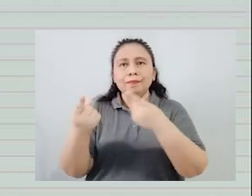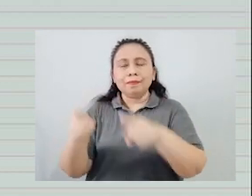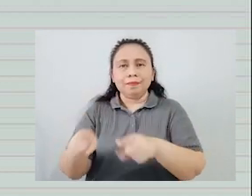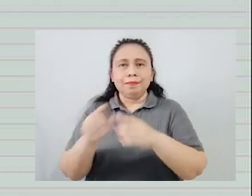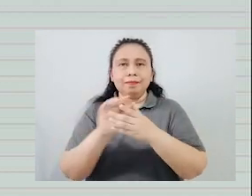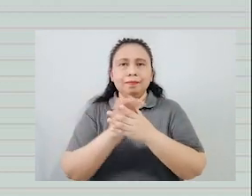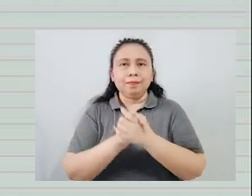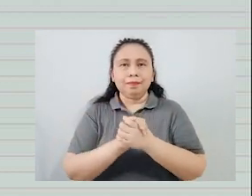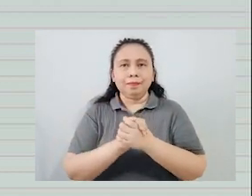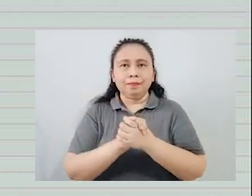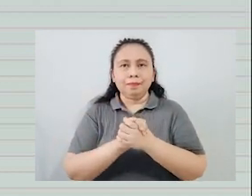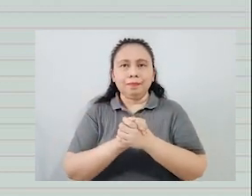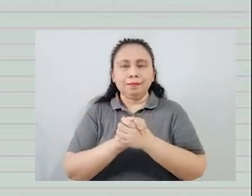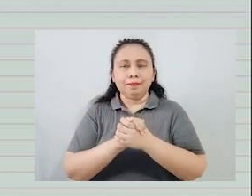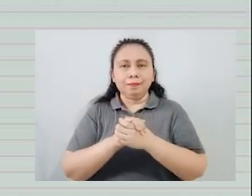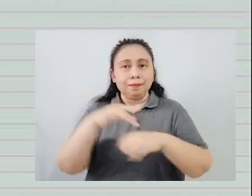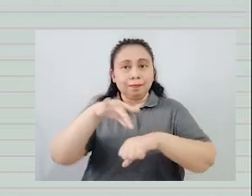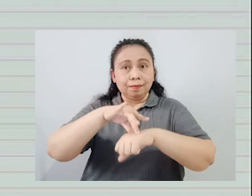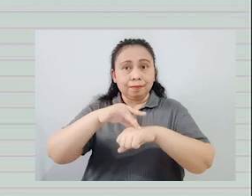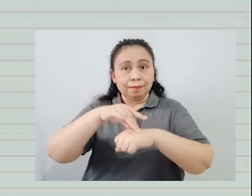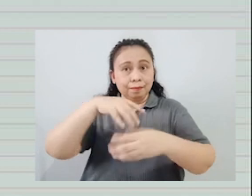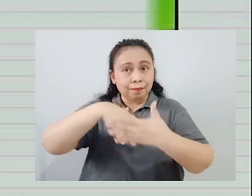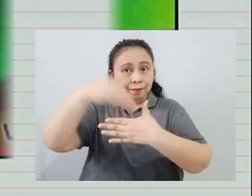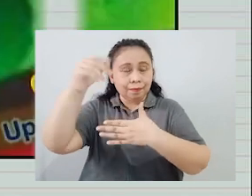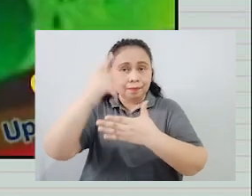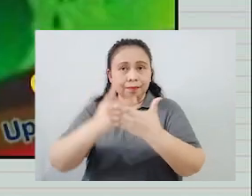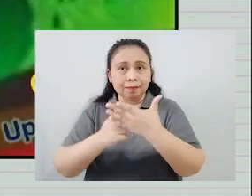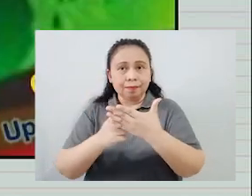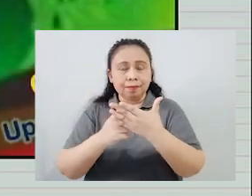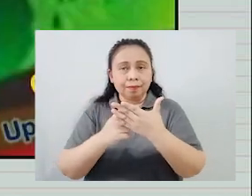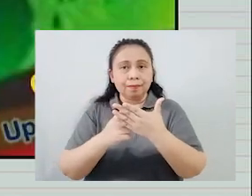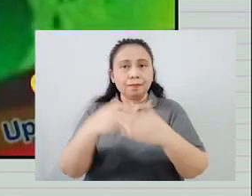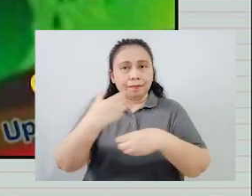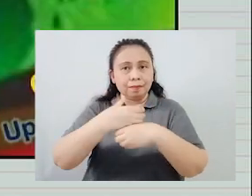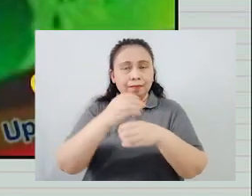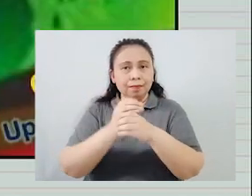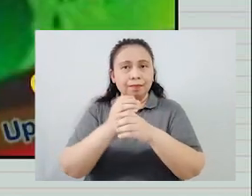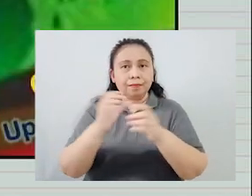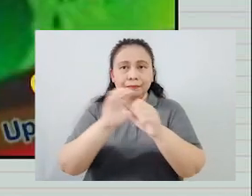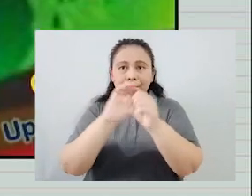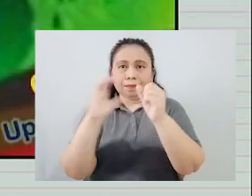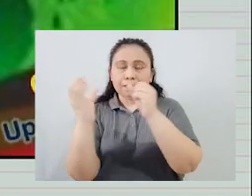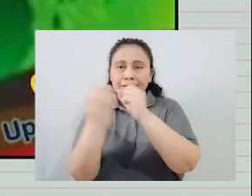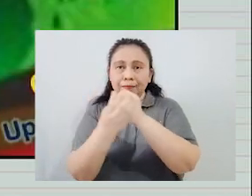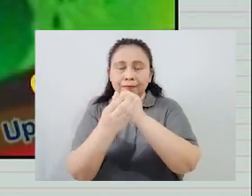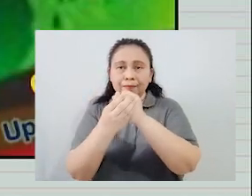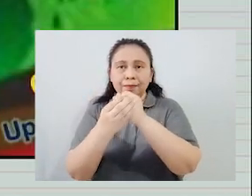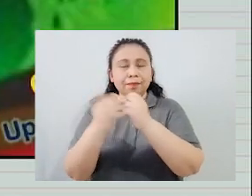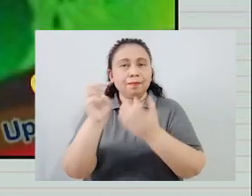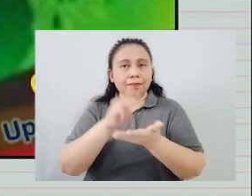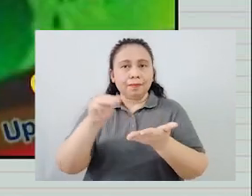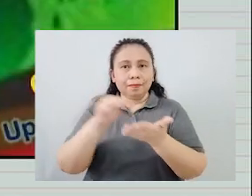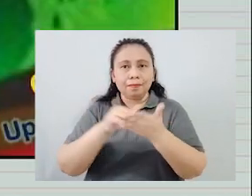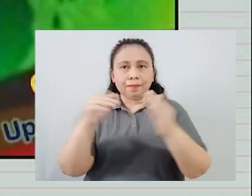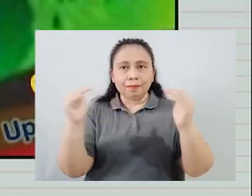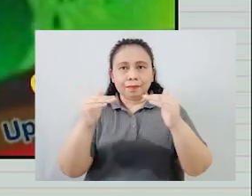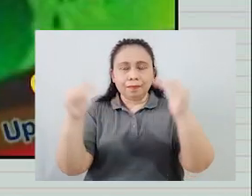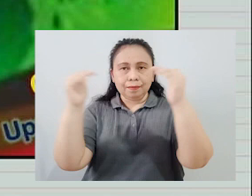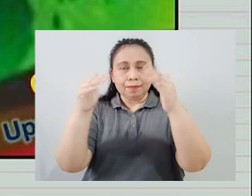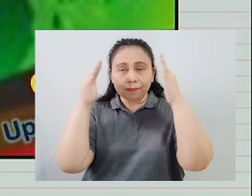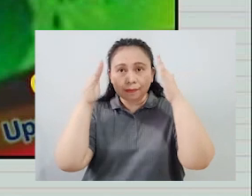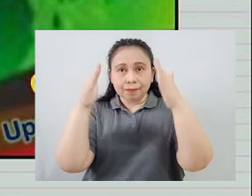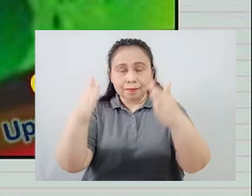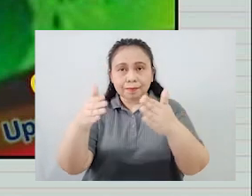events. Earth's lithosphere, which includes the crust and the upper part of the mantle, will be the focus of our